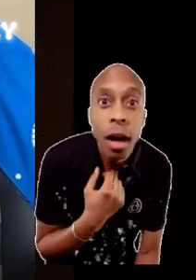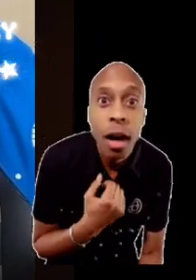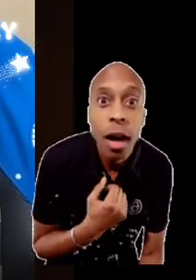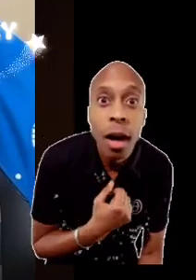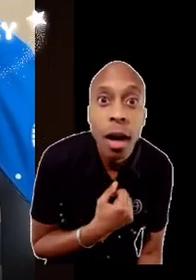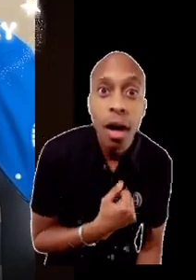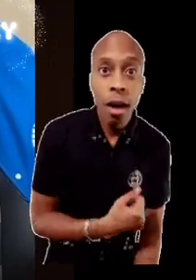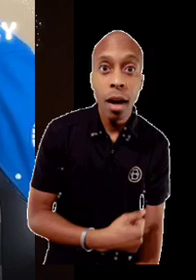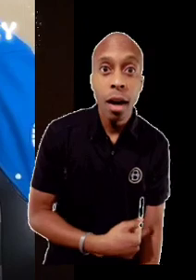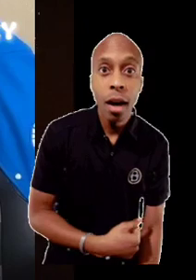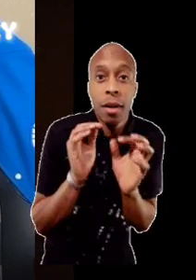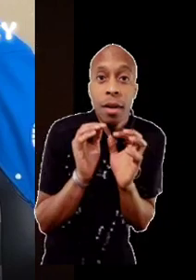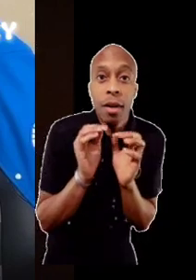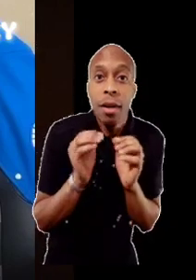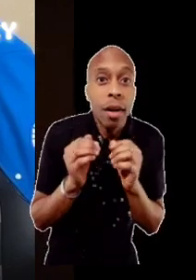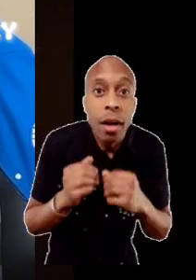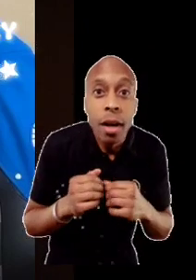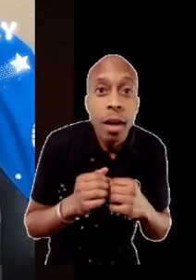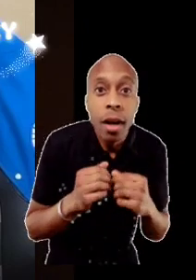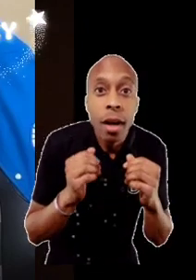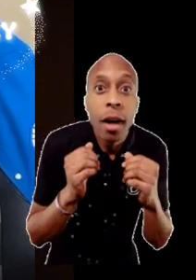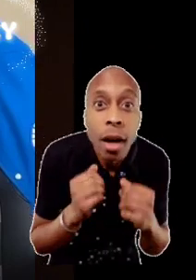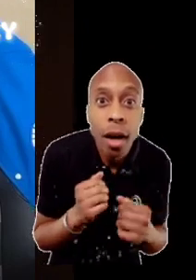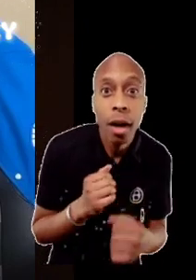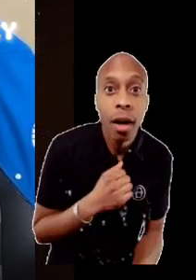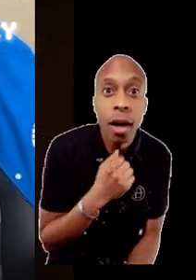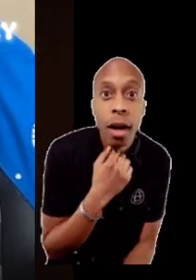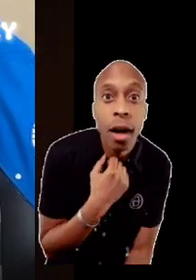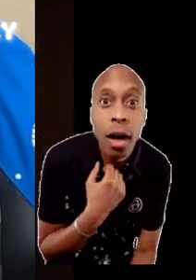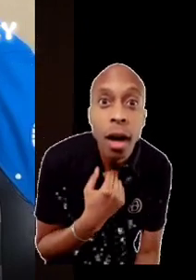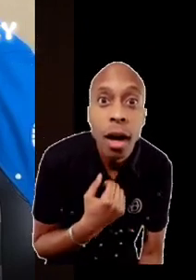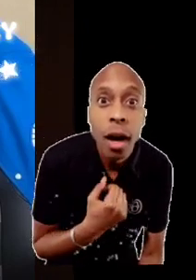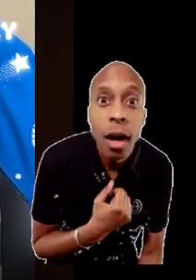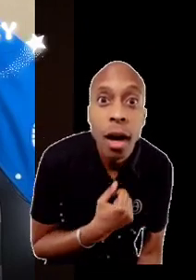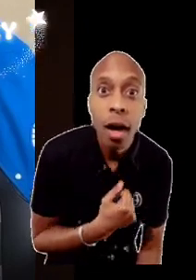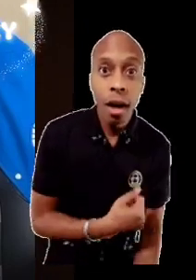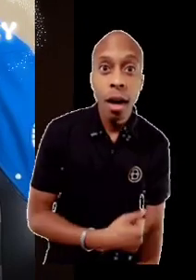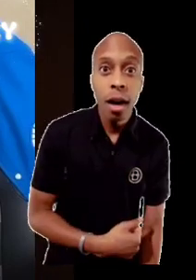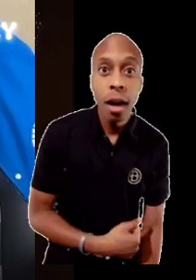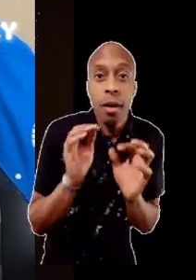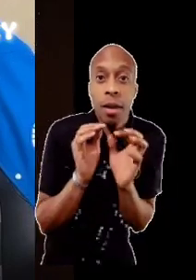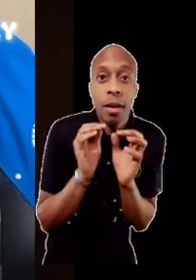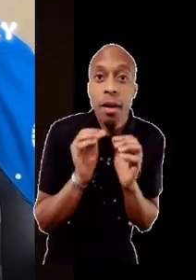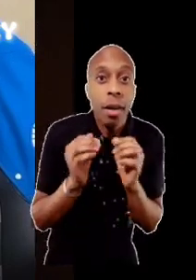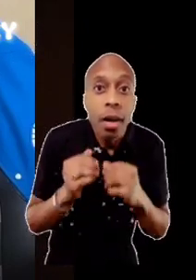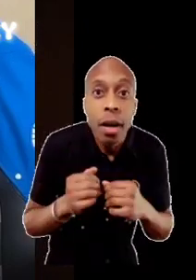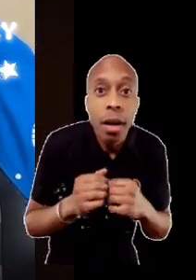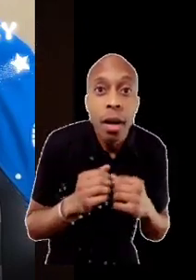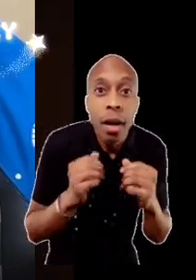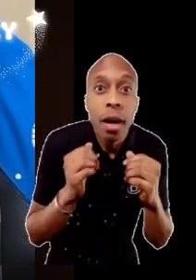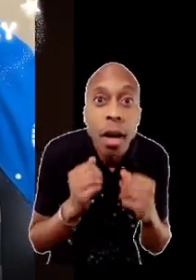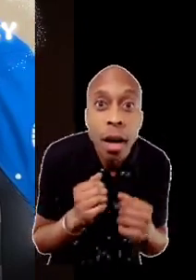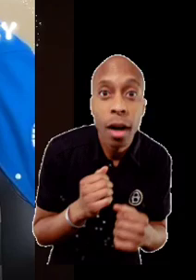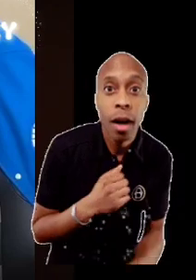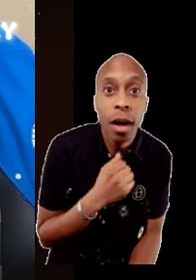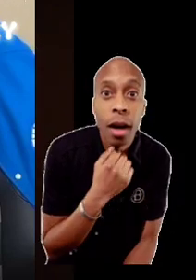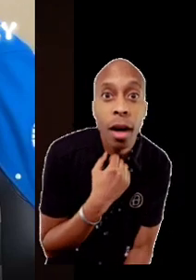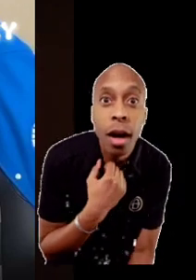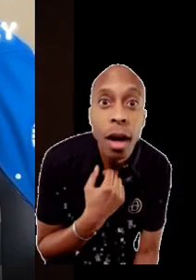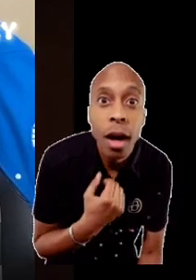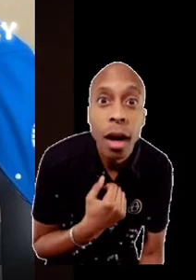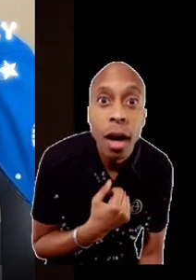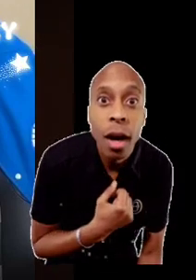through the same thing as Dwayne. I mean, they explain that to Dwayne. As God has my witness. There's the